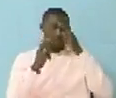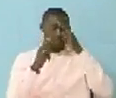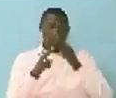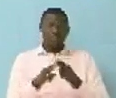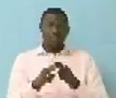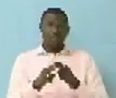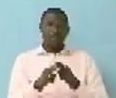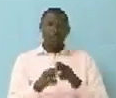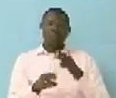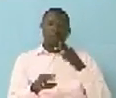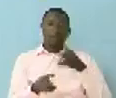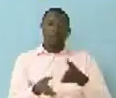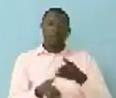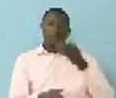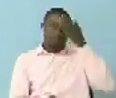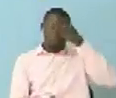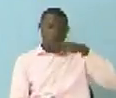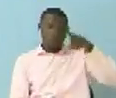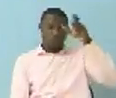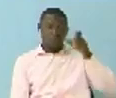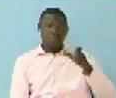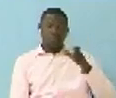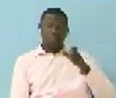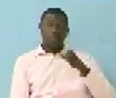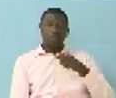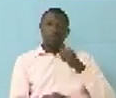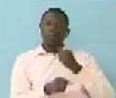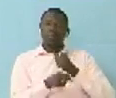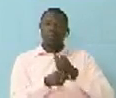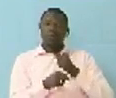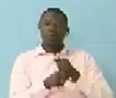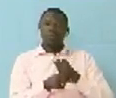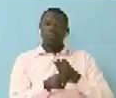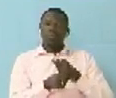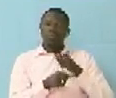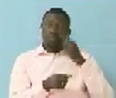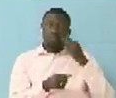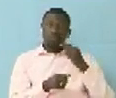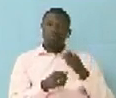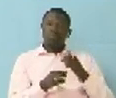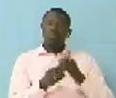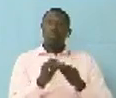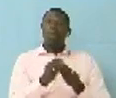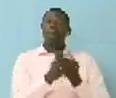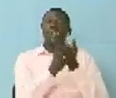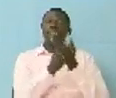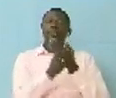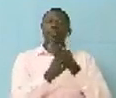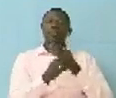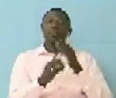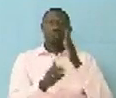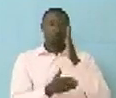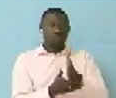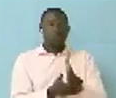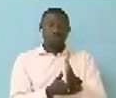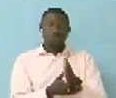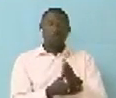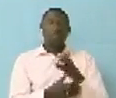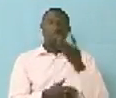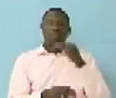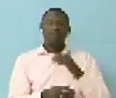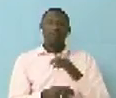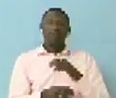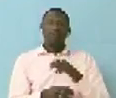this commission has been set up to unravel the truth. If such allegations are made by